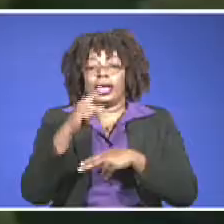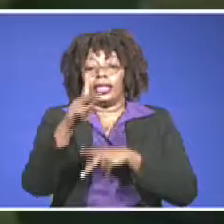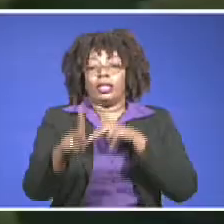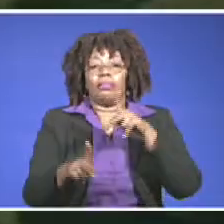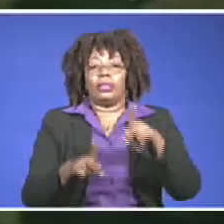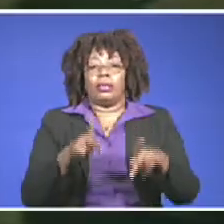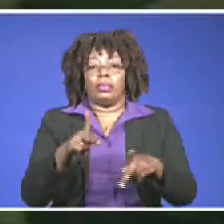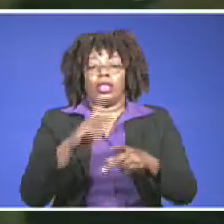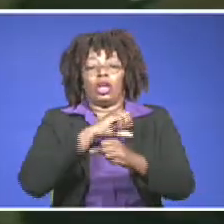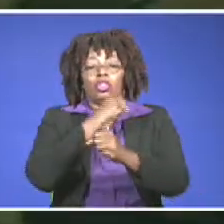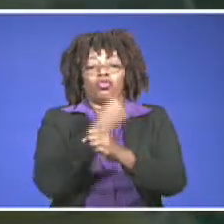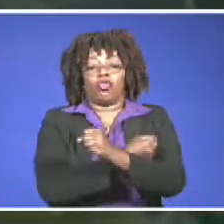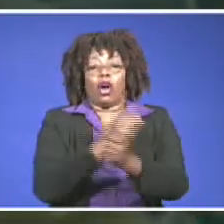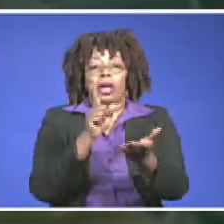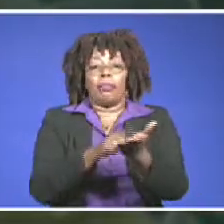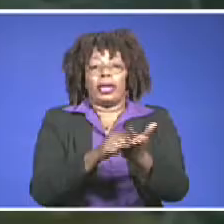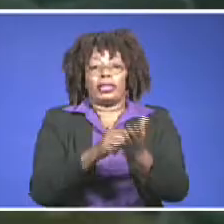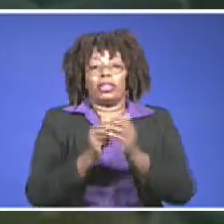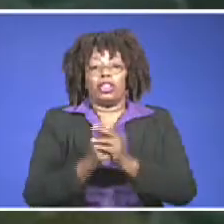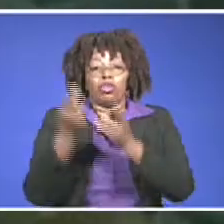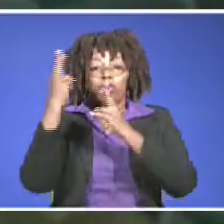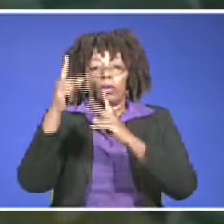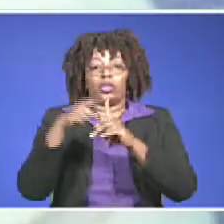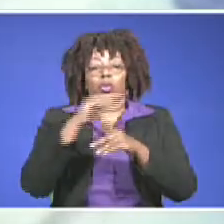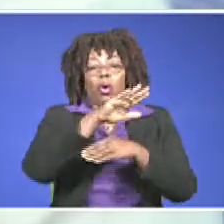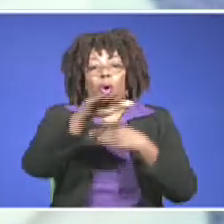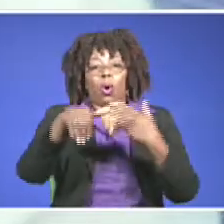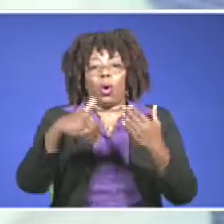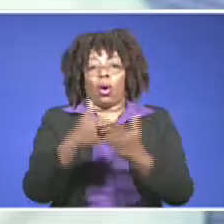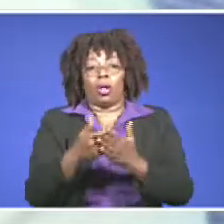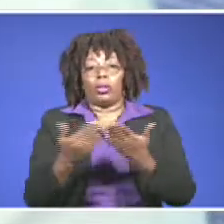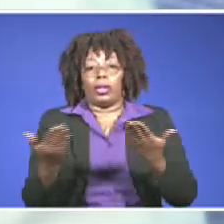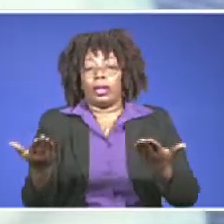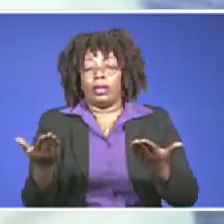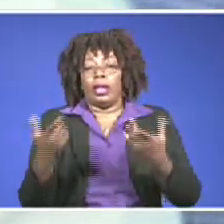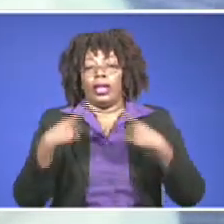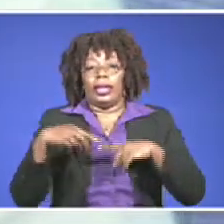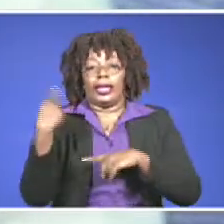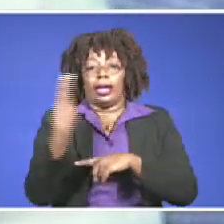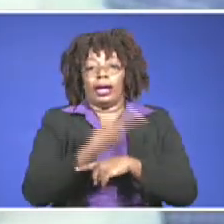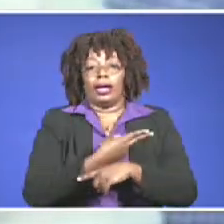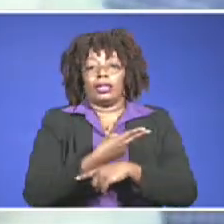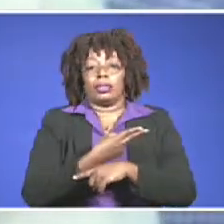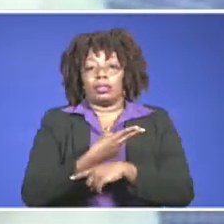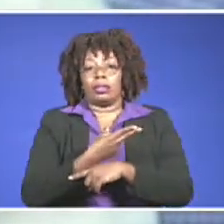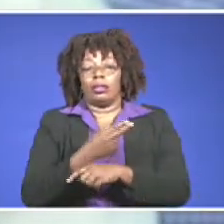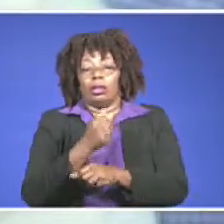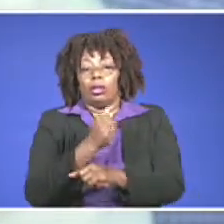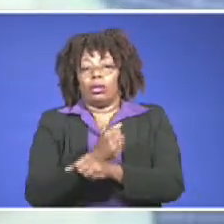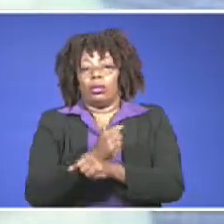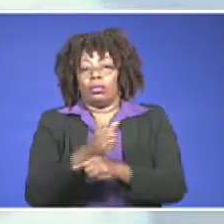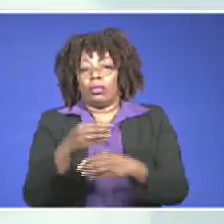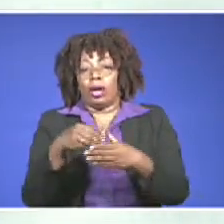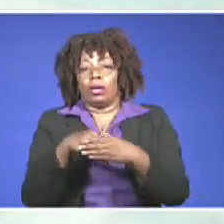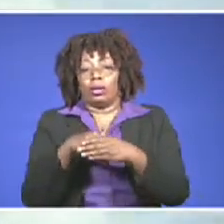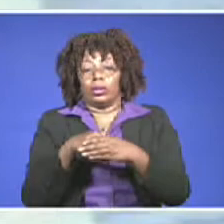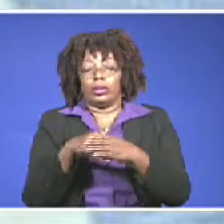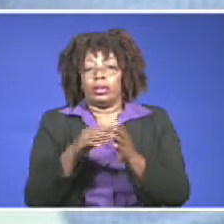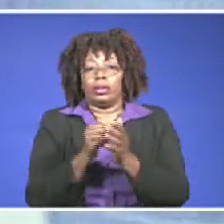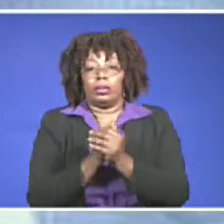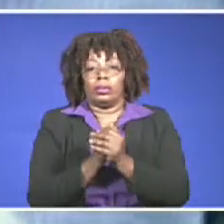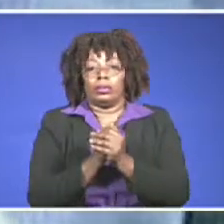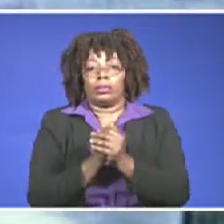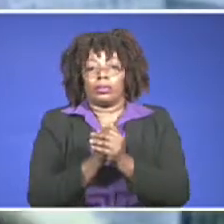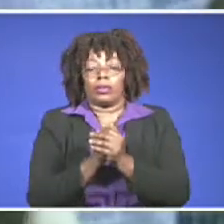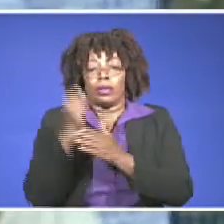A strong message. With all respect to all who visited, let us deal with our affairs. What are